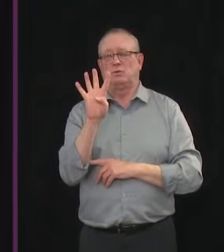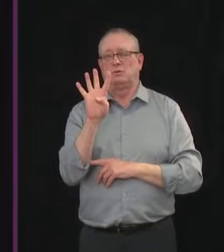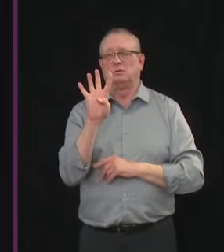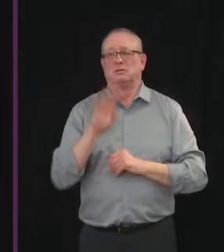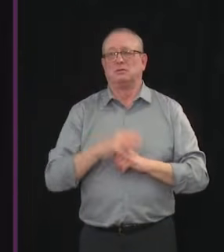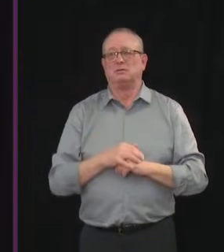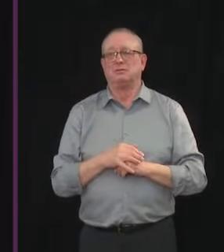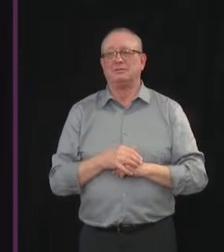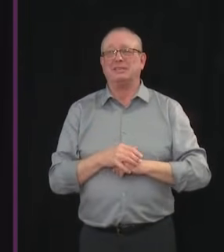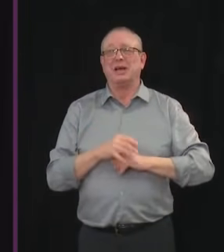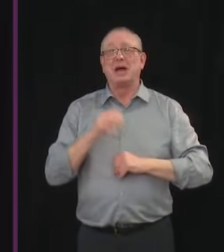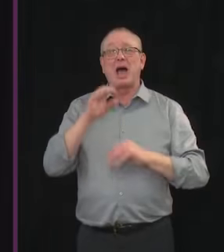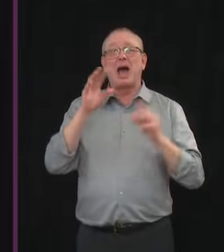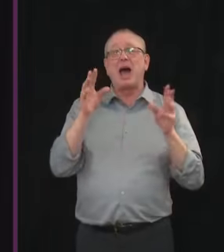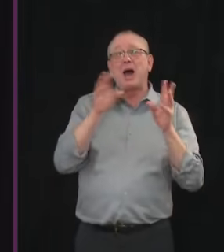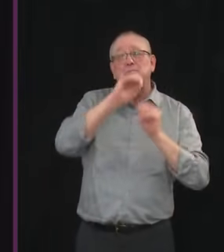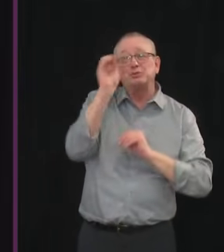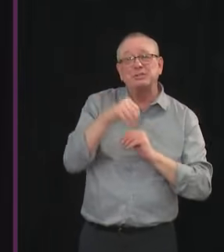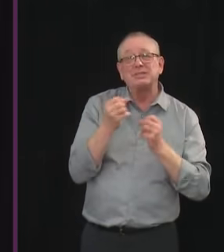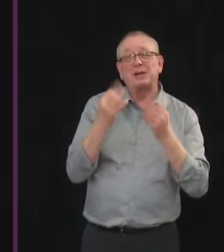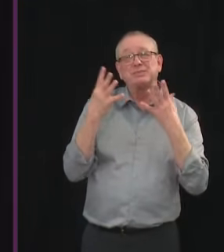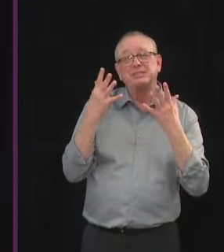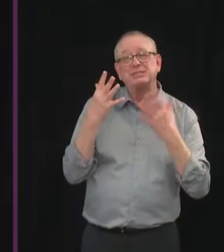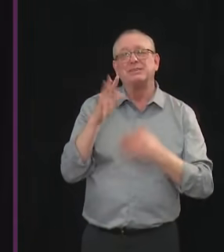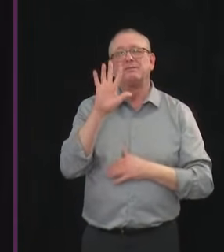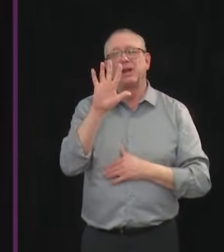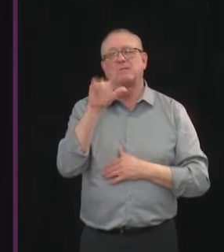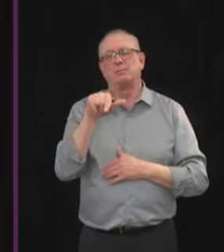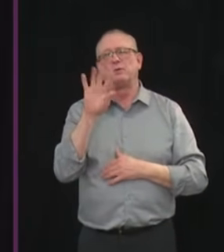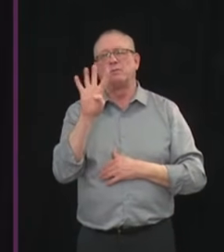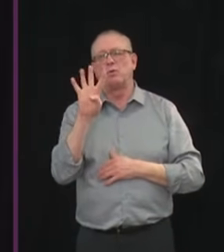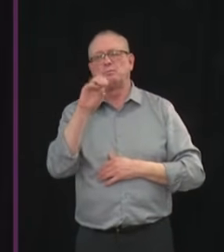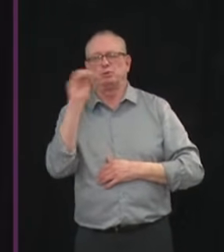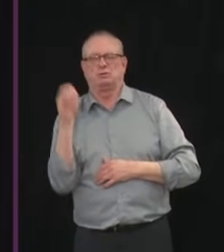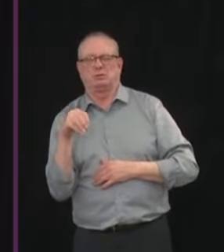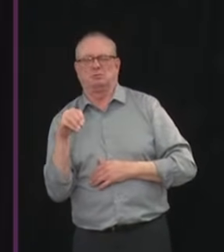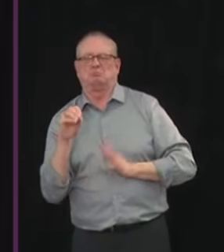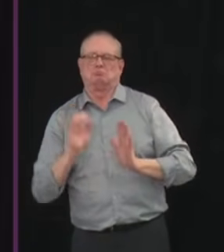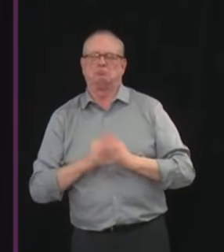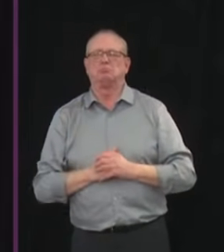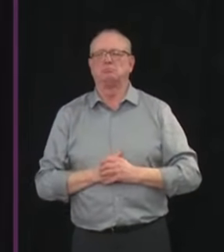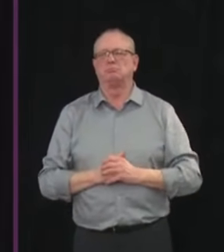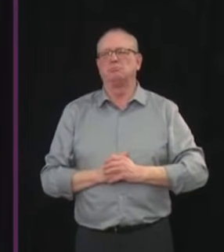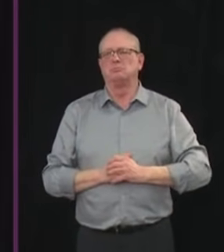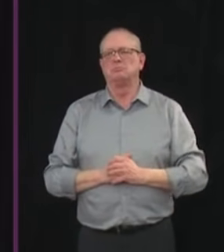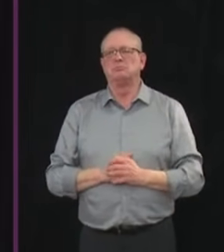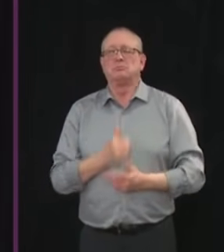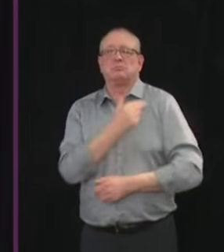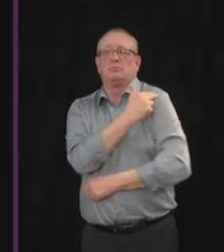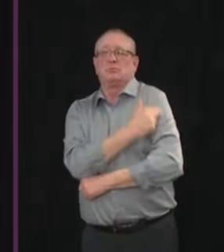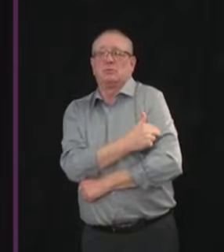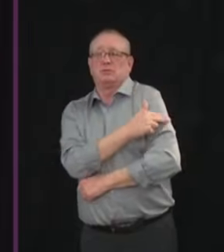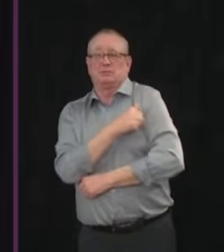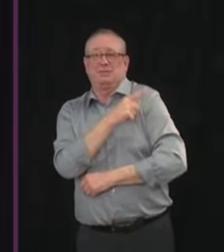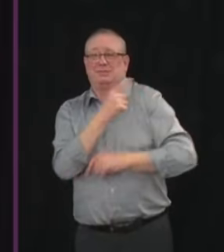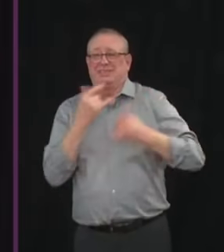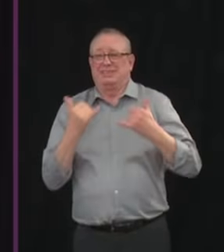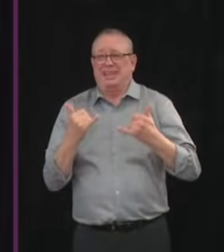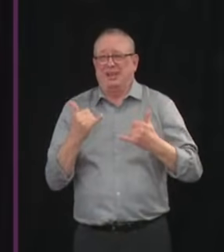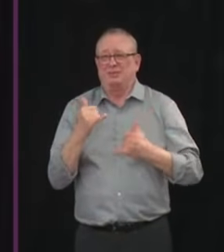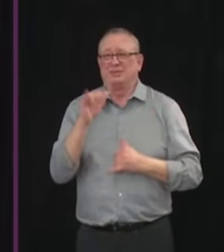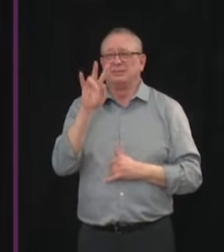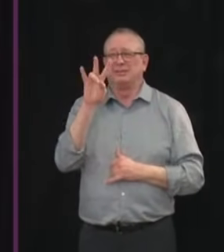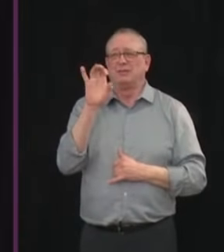The positivity rate is about 5.4%. There are currently 739 people in